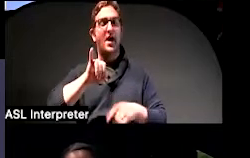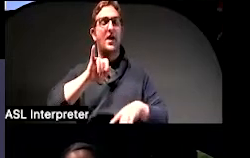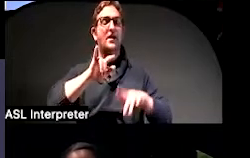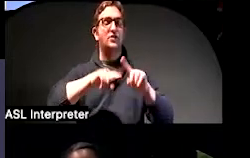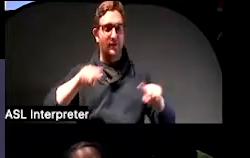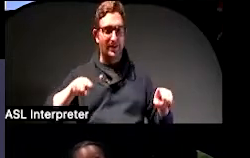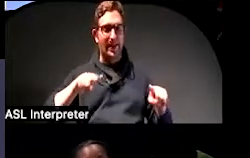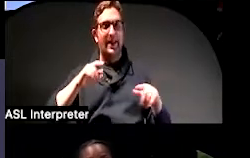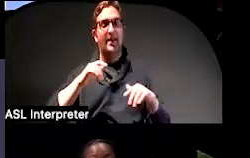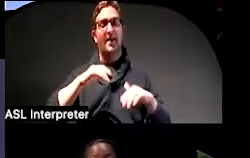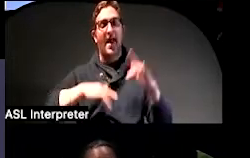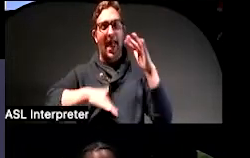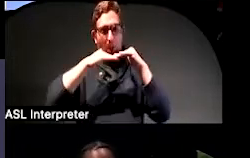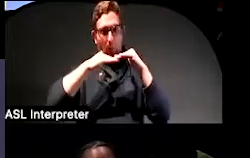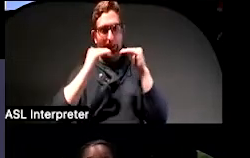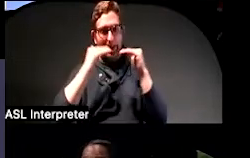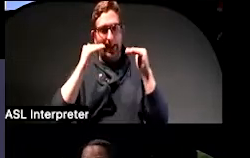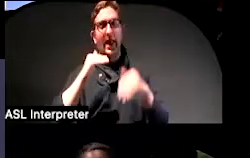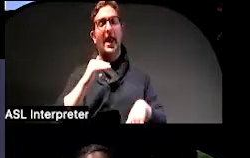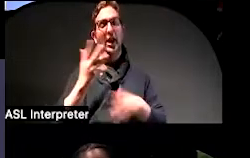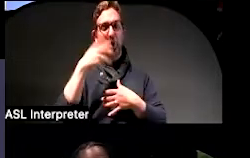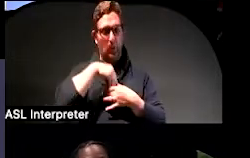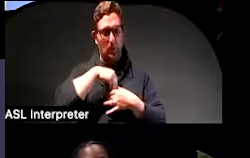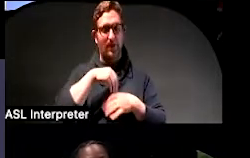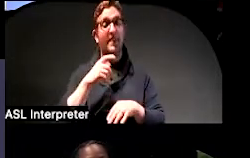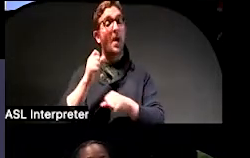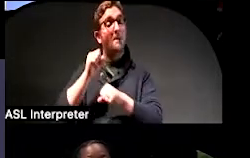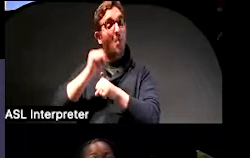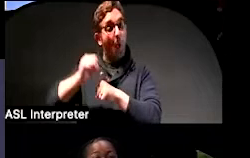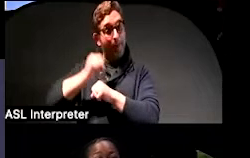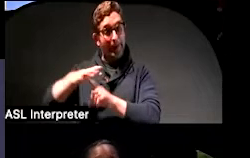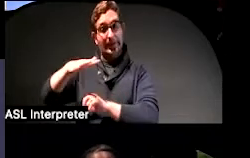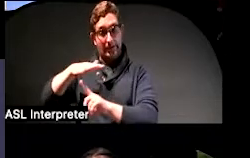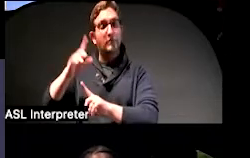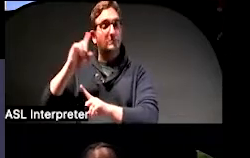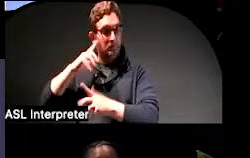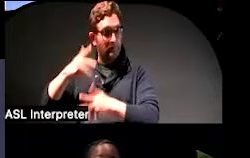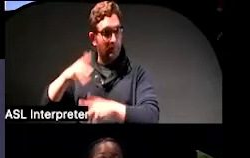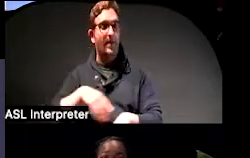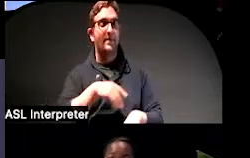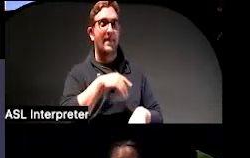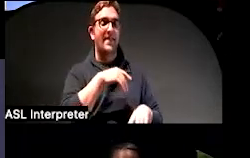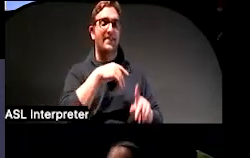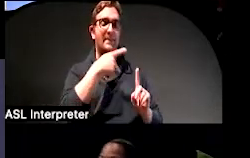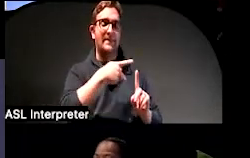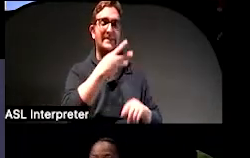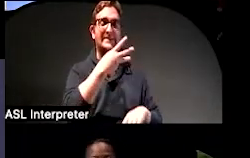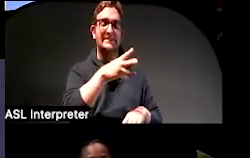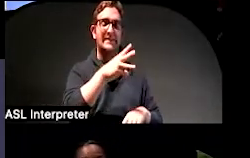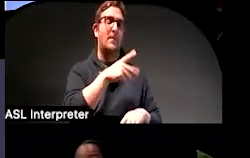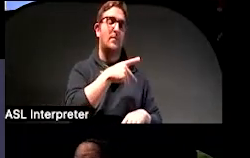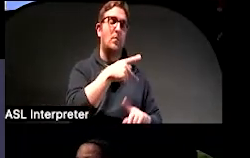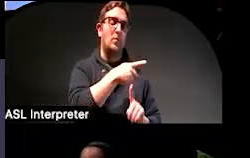and inclusion. In the employment realm, we've heard that today. In the P16 system, that's preschool all